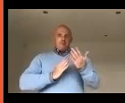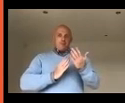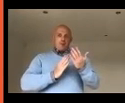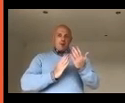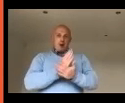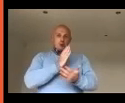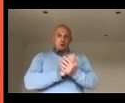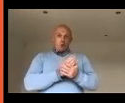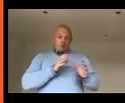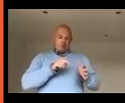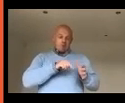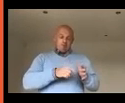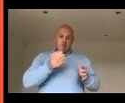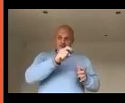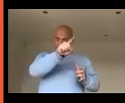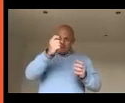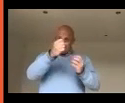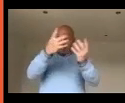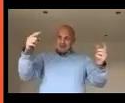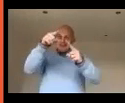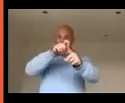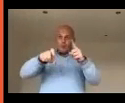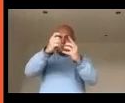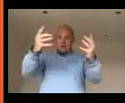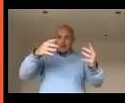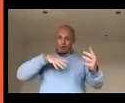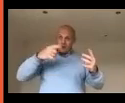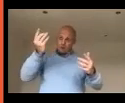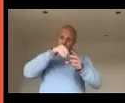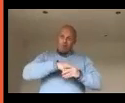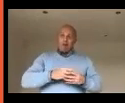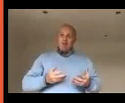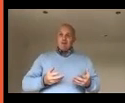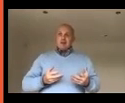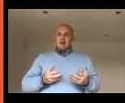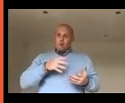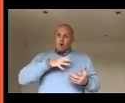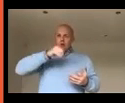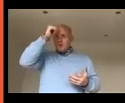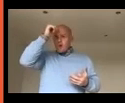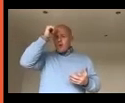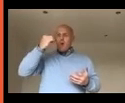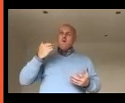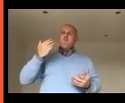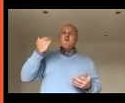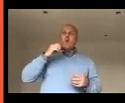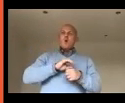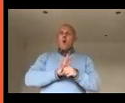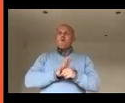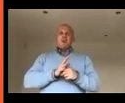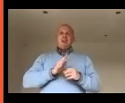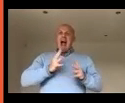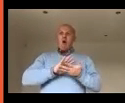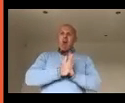to your activities or want to be involved. We want to know how it's affected your organisation's funding. As I mentioned, provided you're still